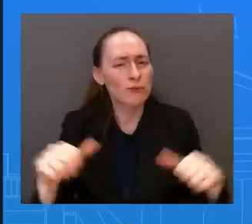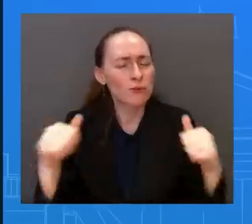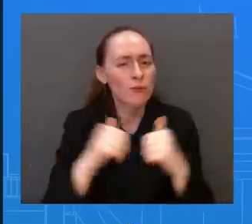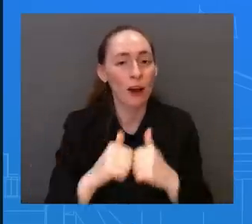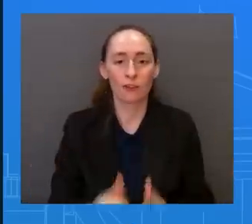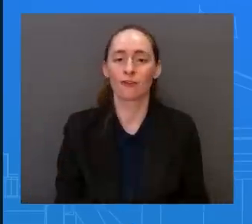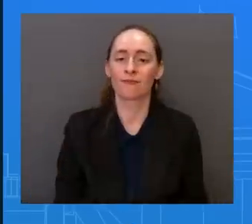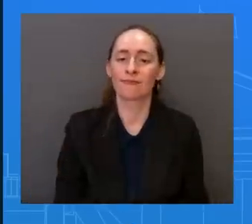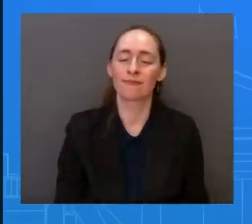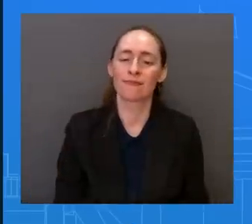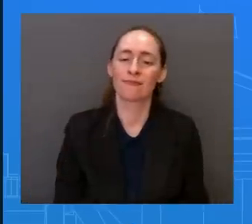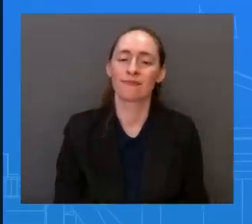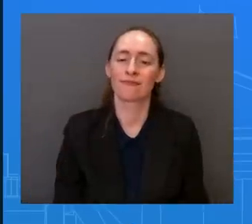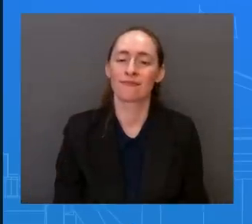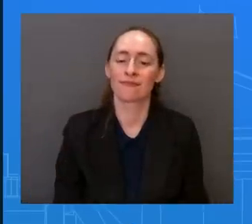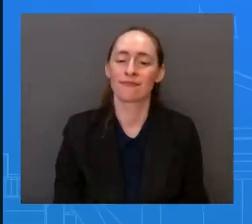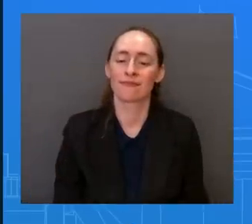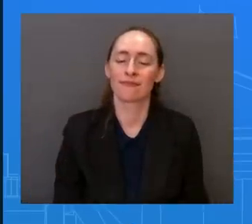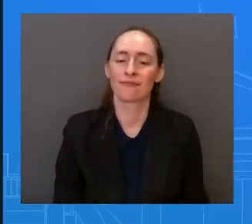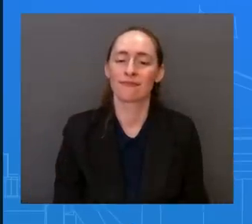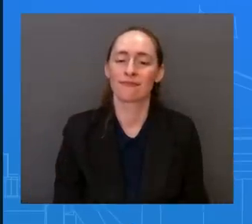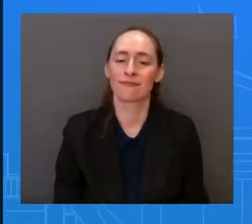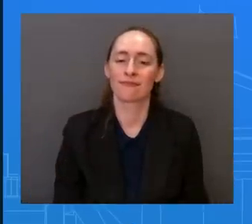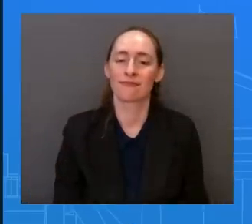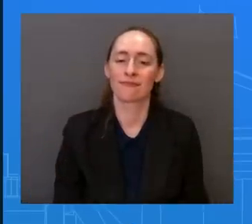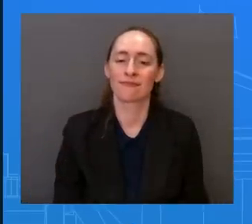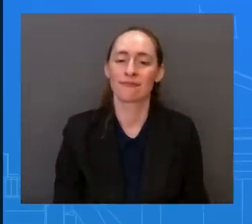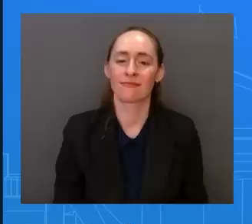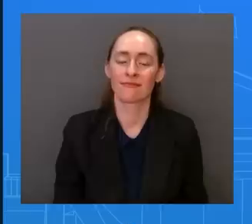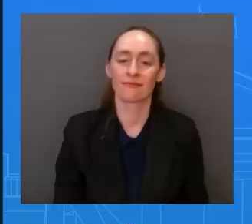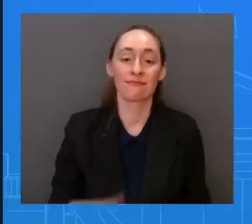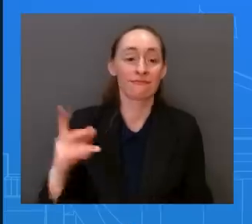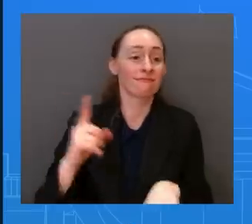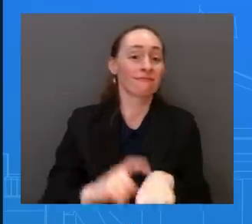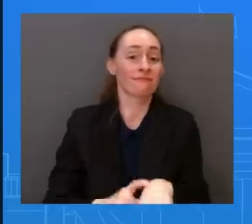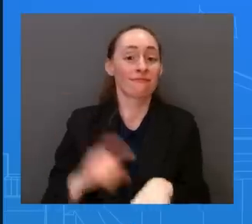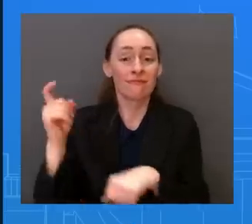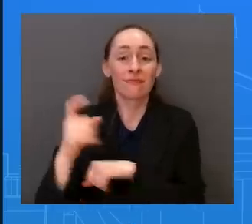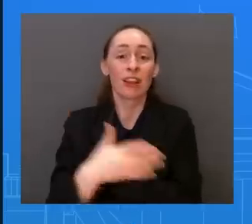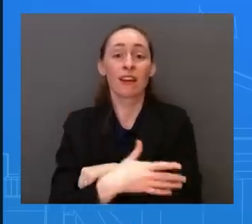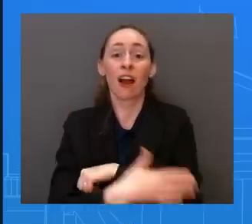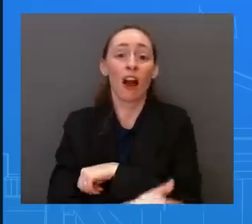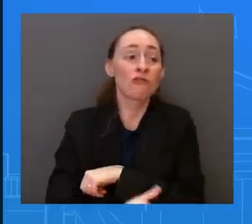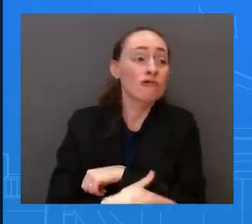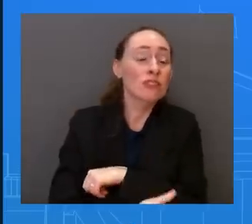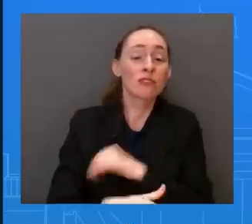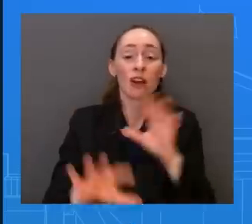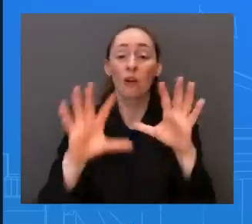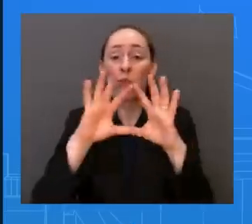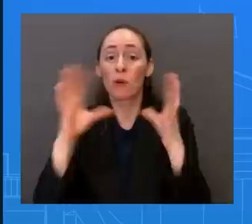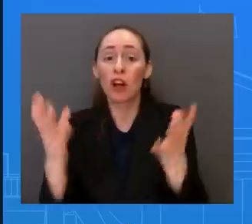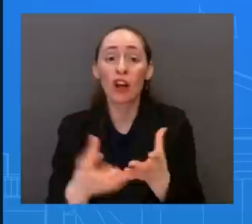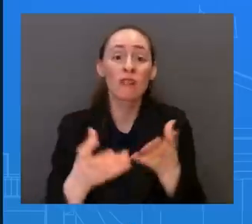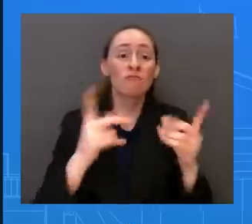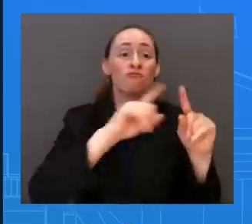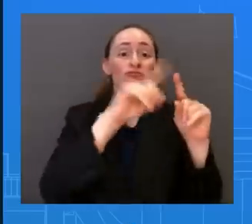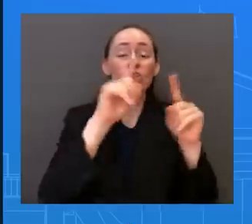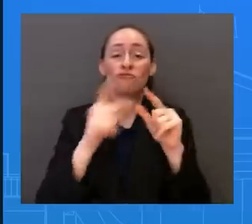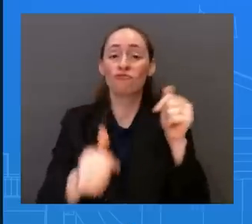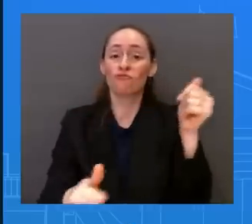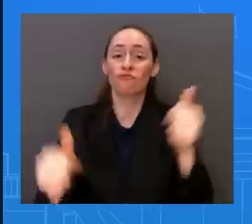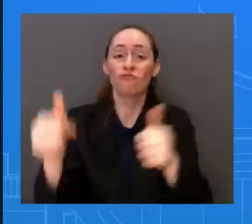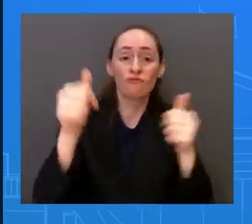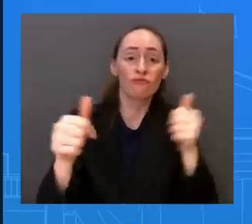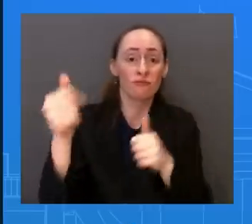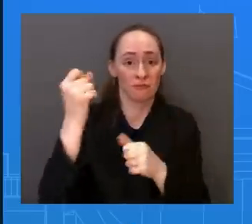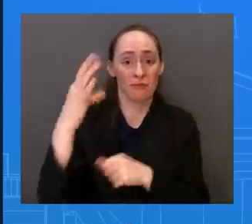heads of state, CEOs, other leaders, they will tell you, you know, that the United States really is